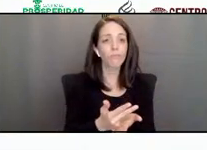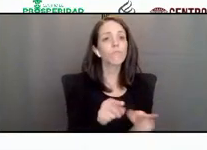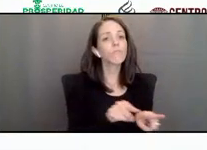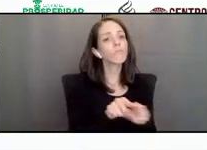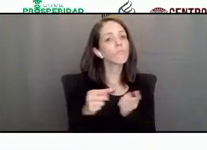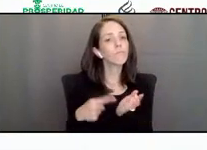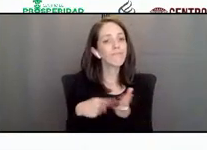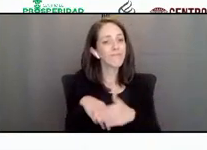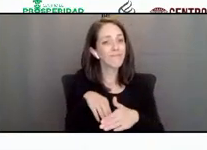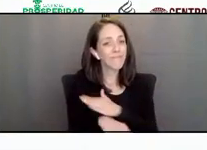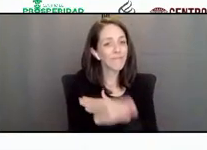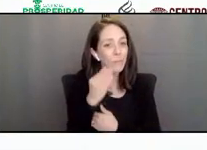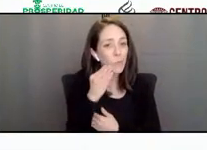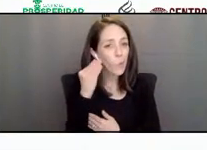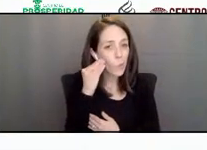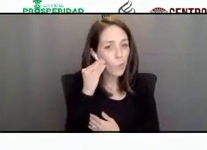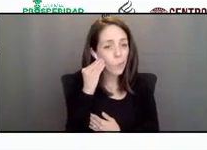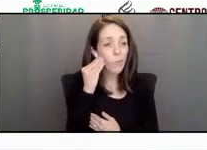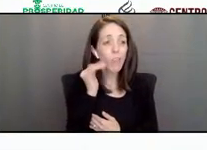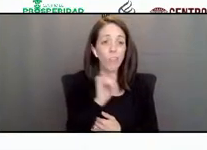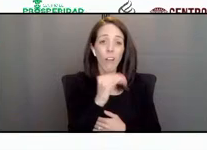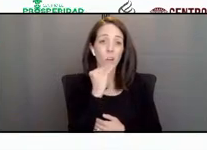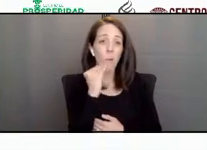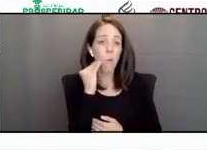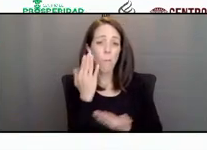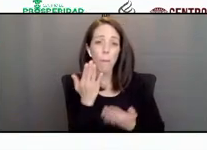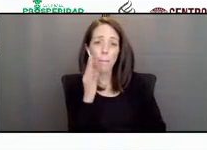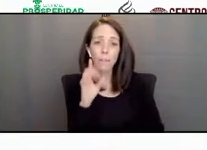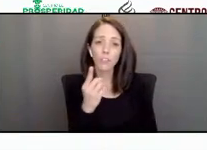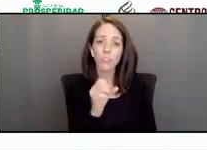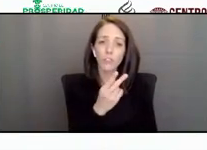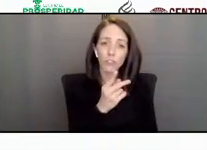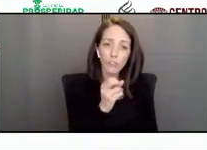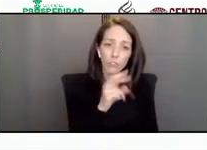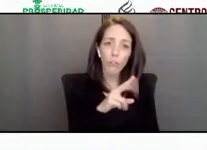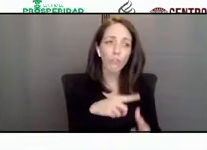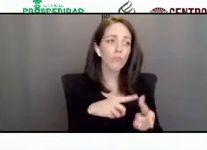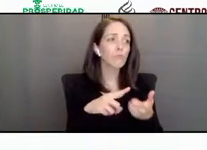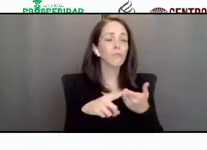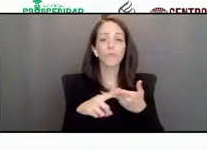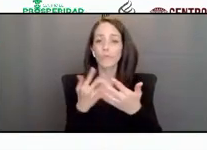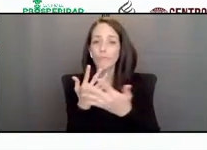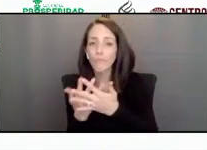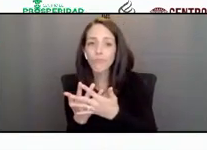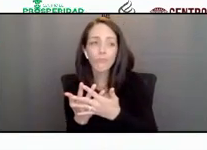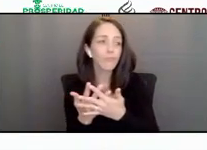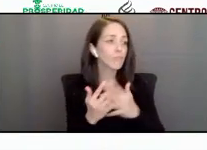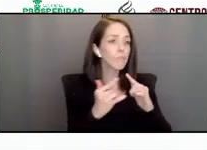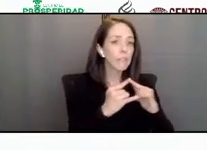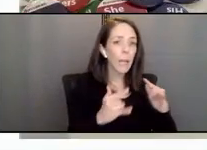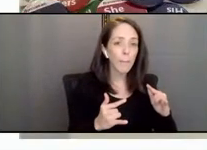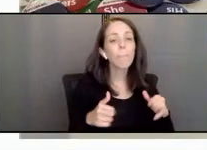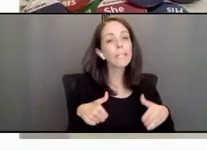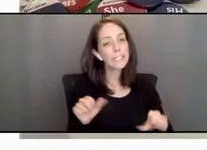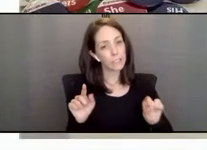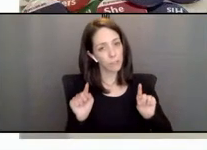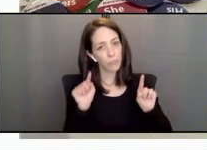if that home is not a house, but instead a shelter, a locked institution, or a campsite. Next slide.